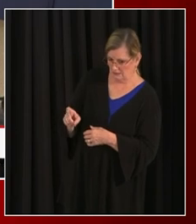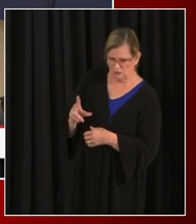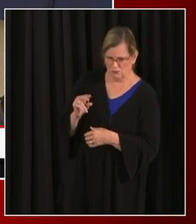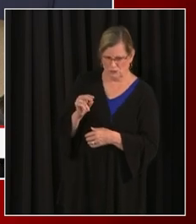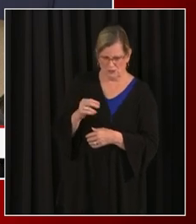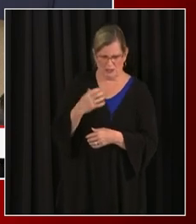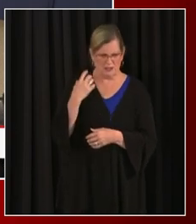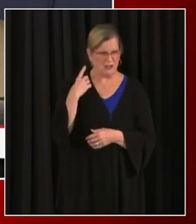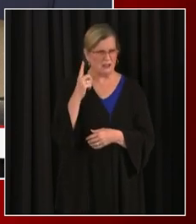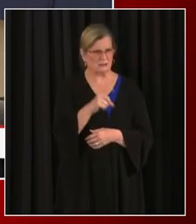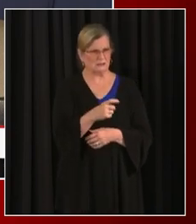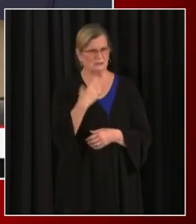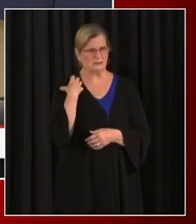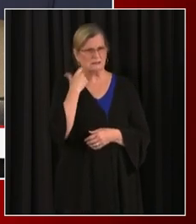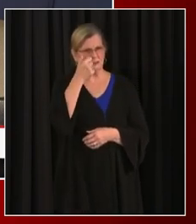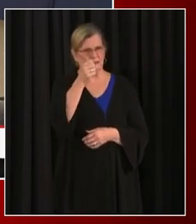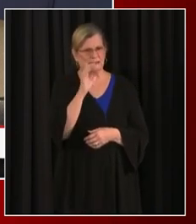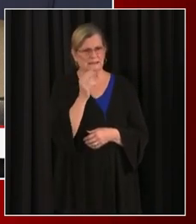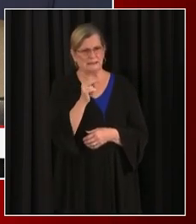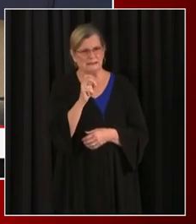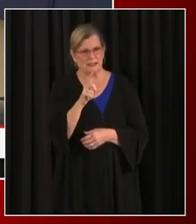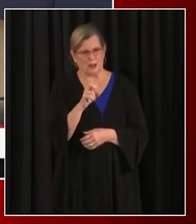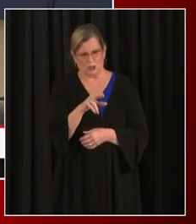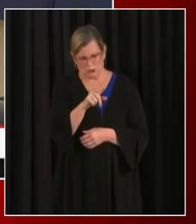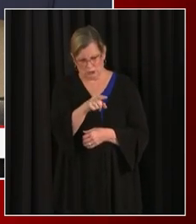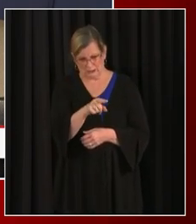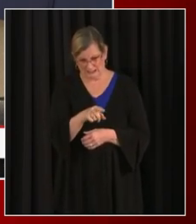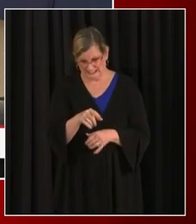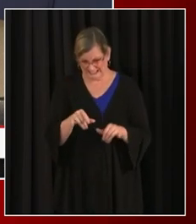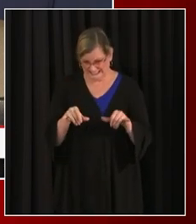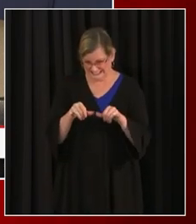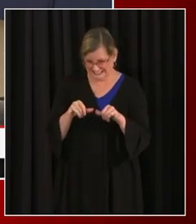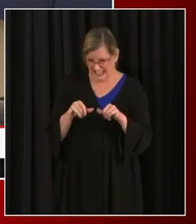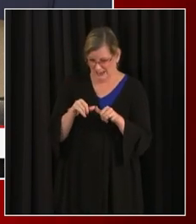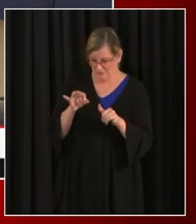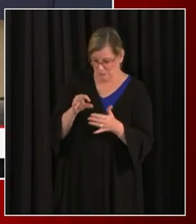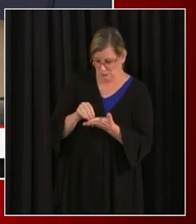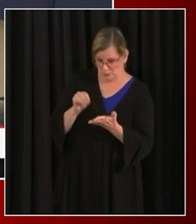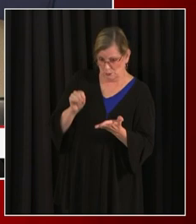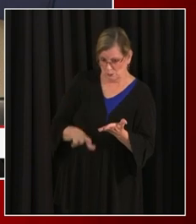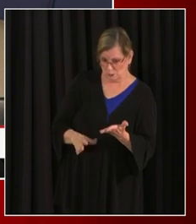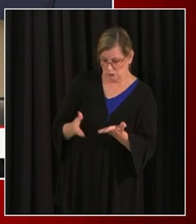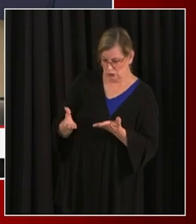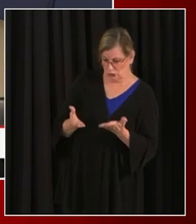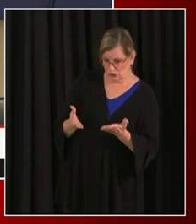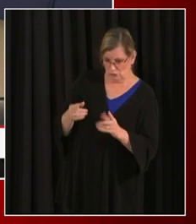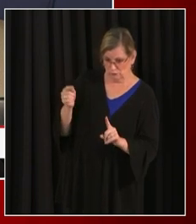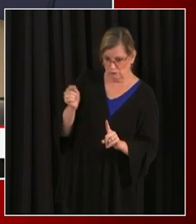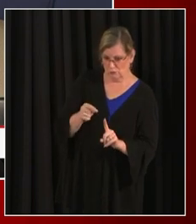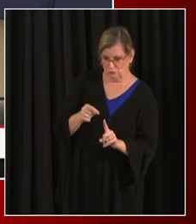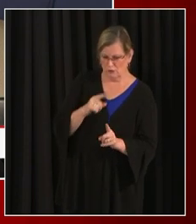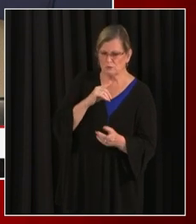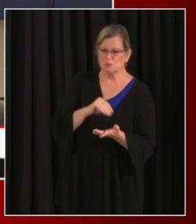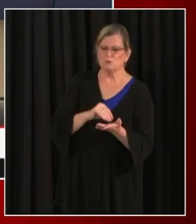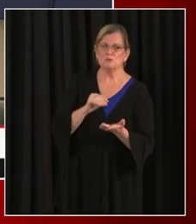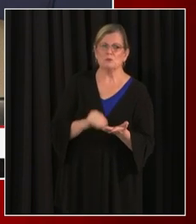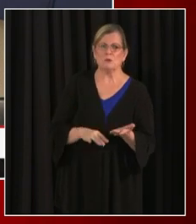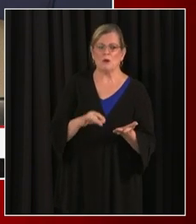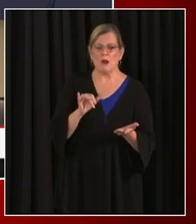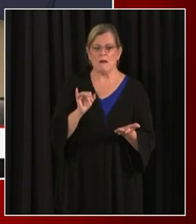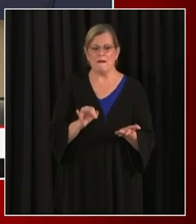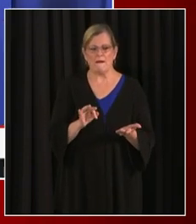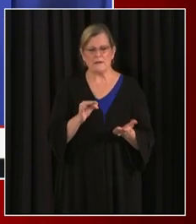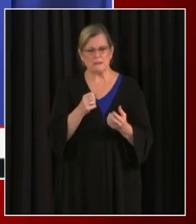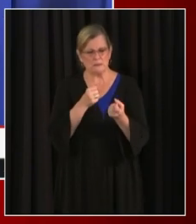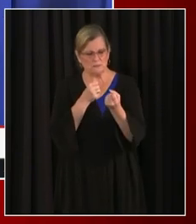respond. So the size of students that will be served via our student support centers will vary by